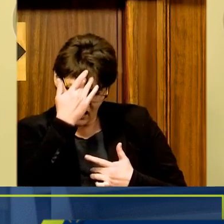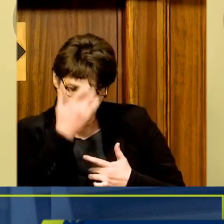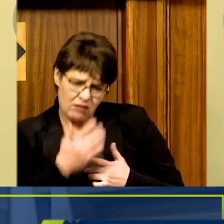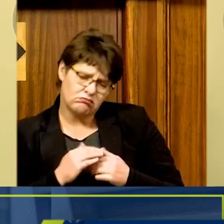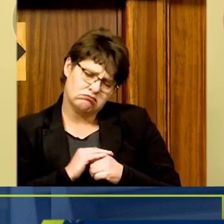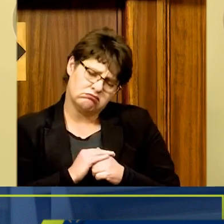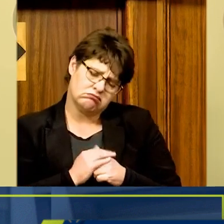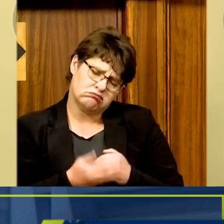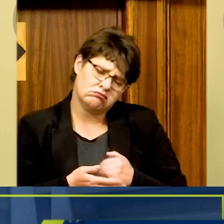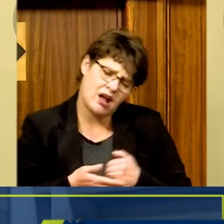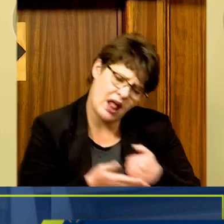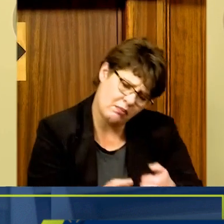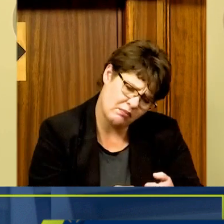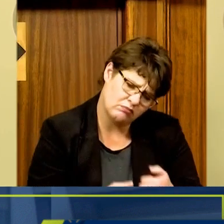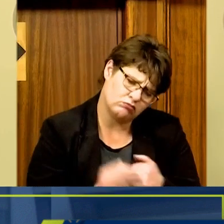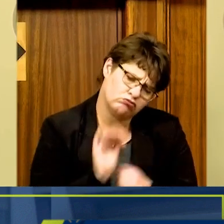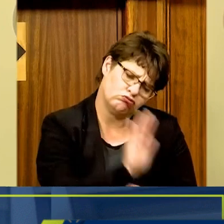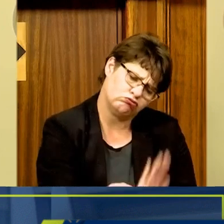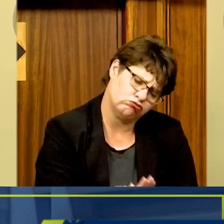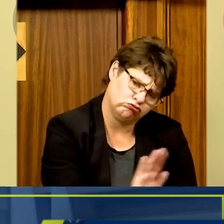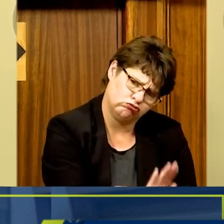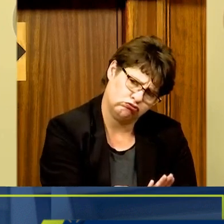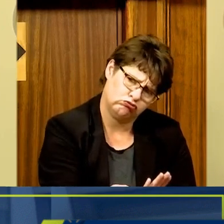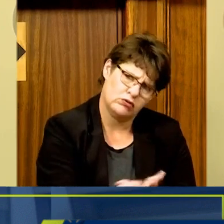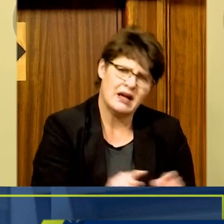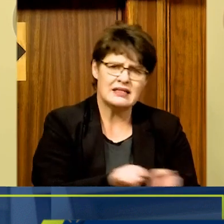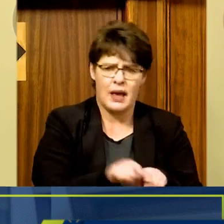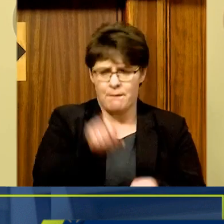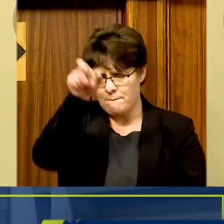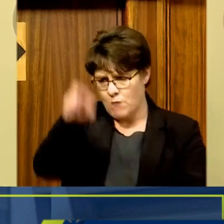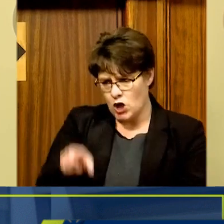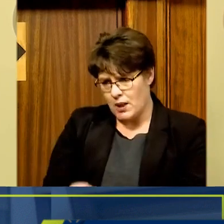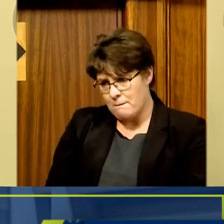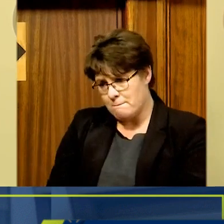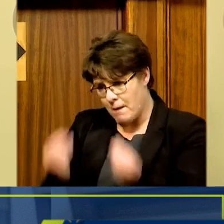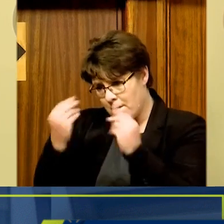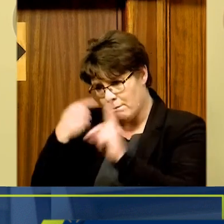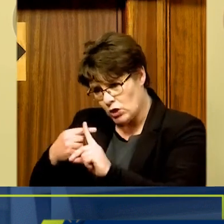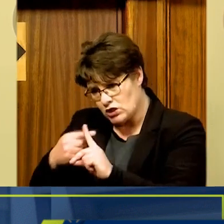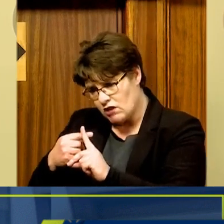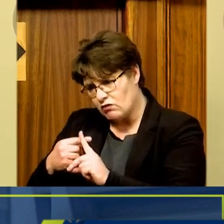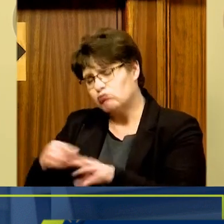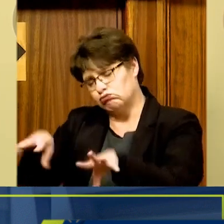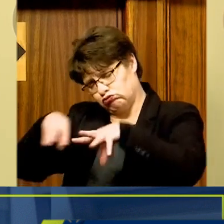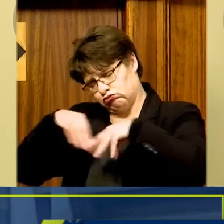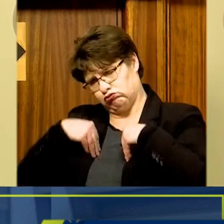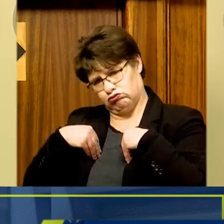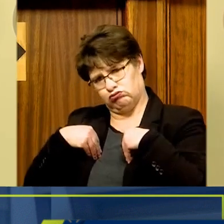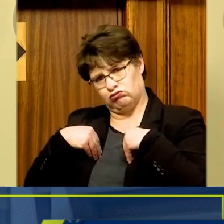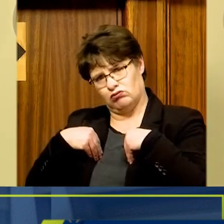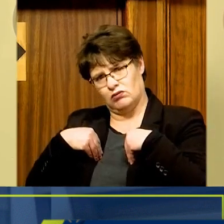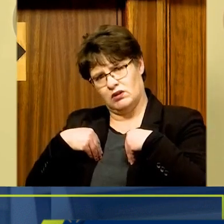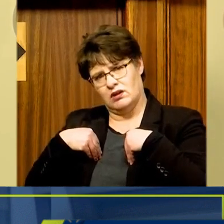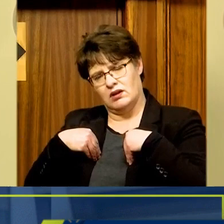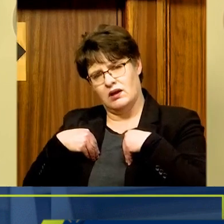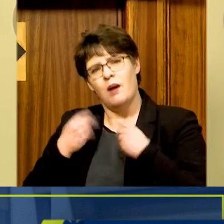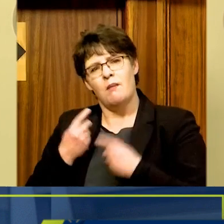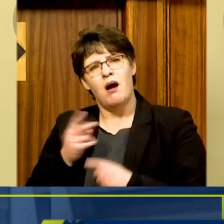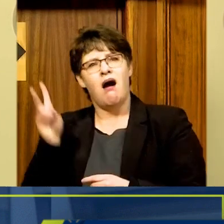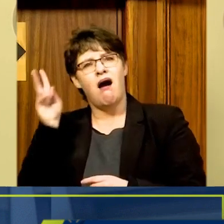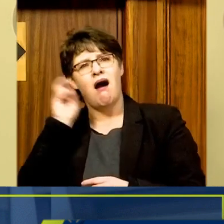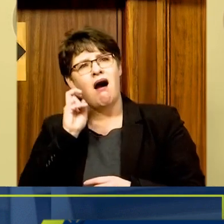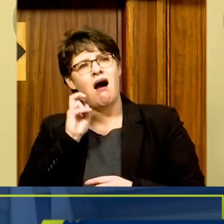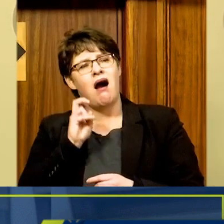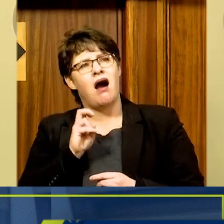to promote acceptance of people living with the virus. I have been encouraged by the